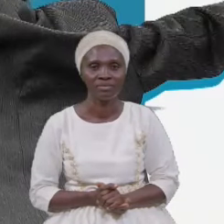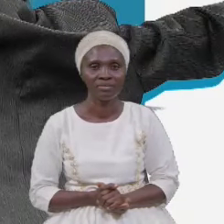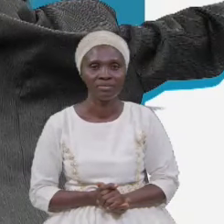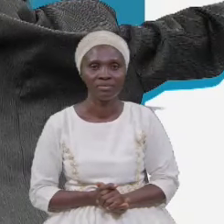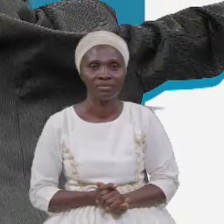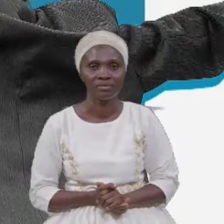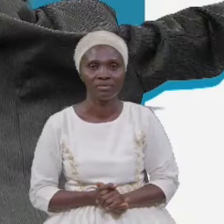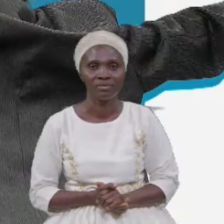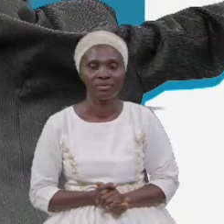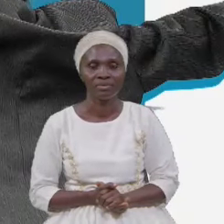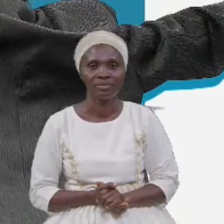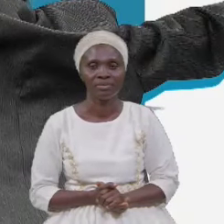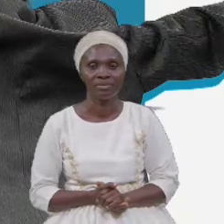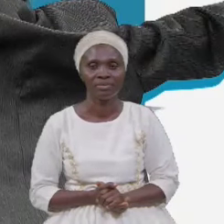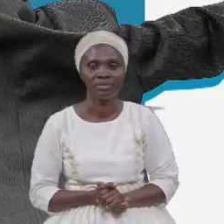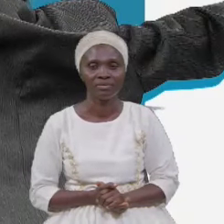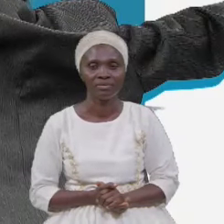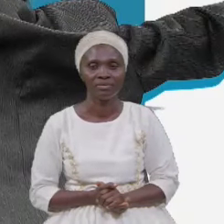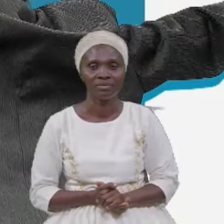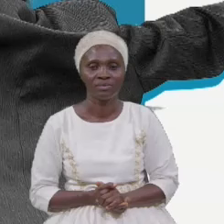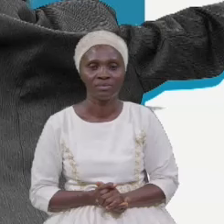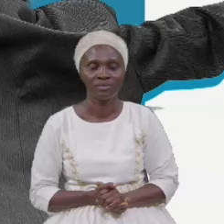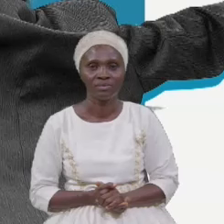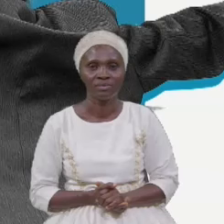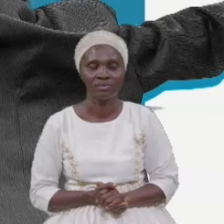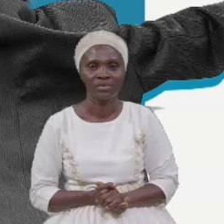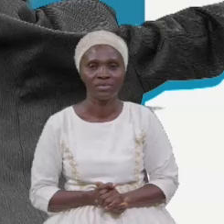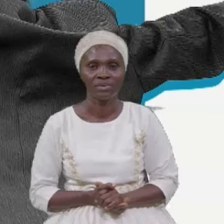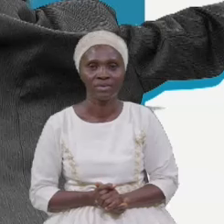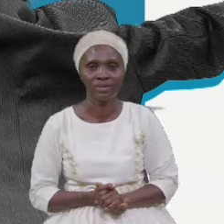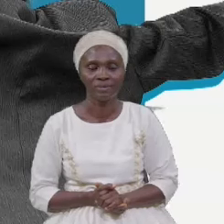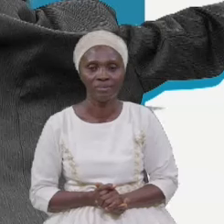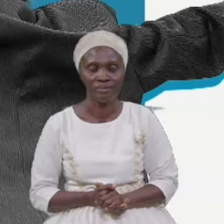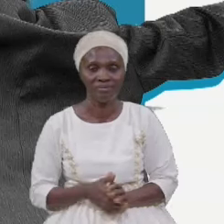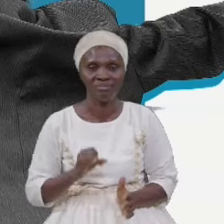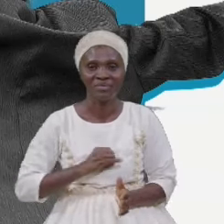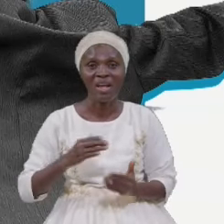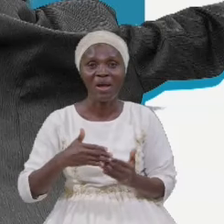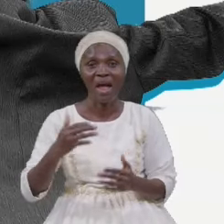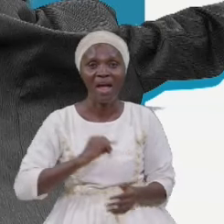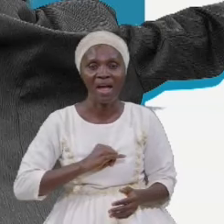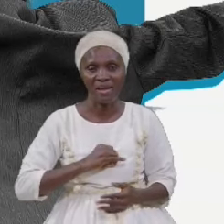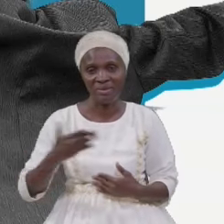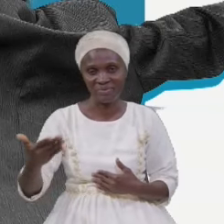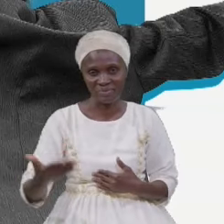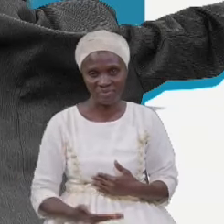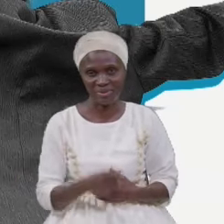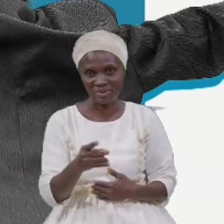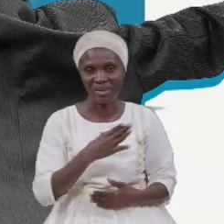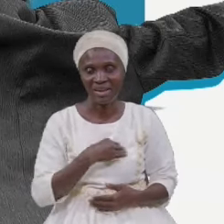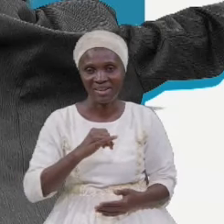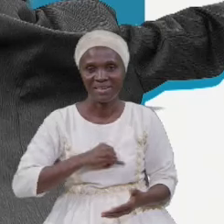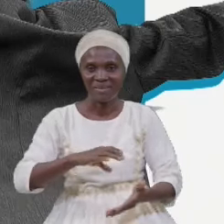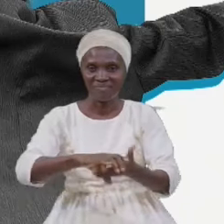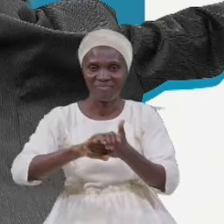Yes, I welcome you and congratulate you to the kingdom of God by answering the